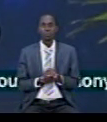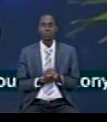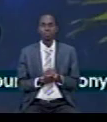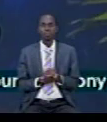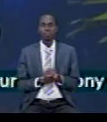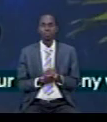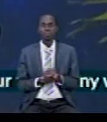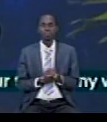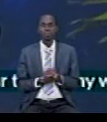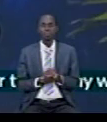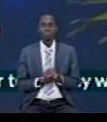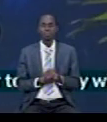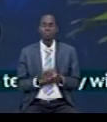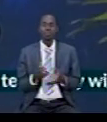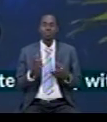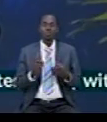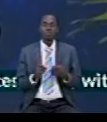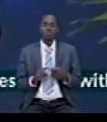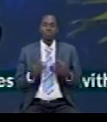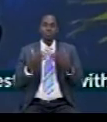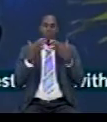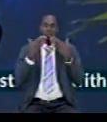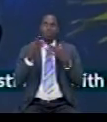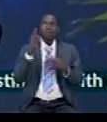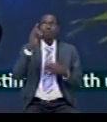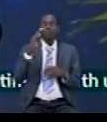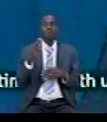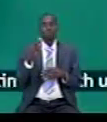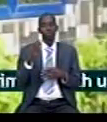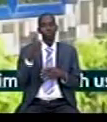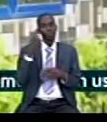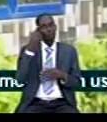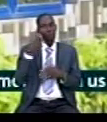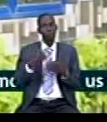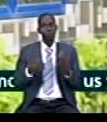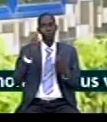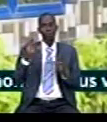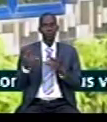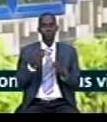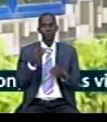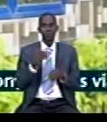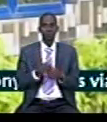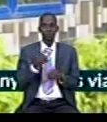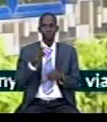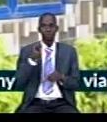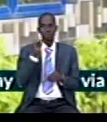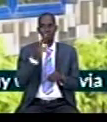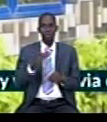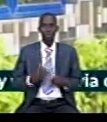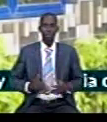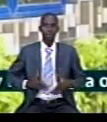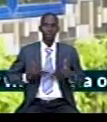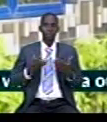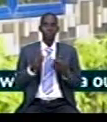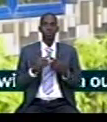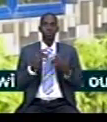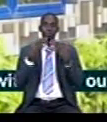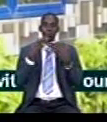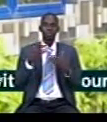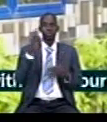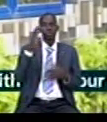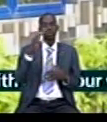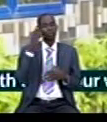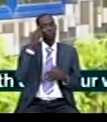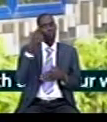I want to thank God for what God has done in my life. I want to thank God for the gift of life. I want to thank God for what God